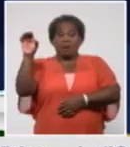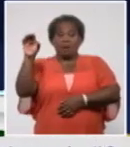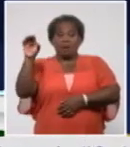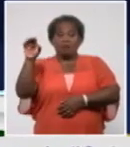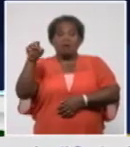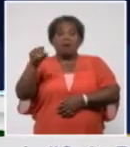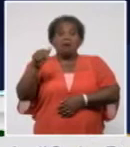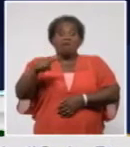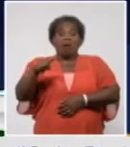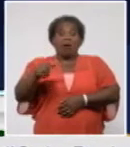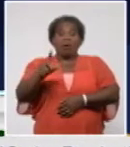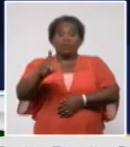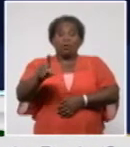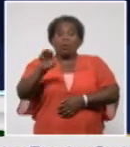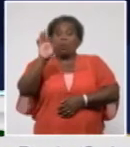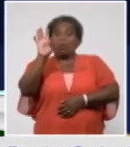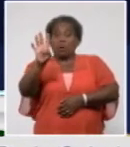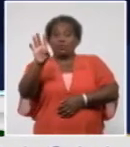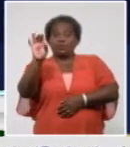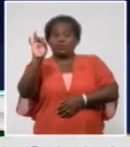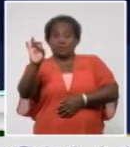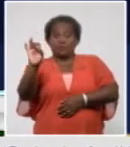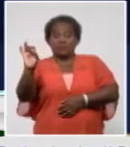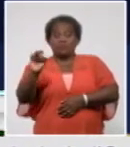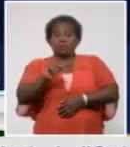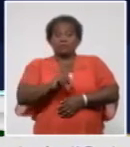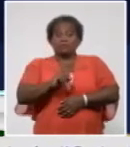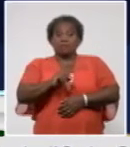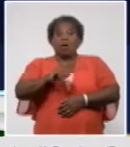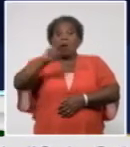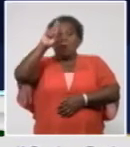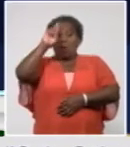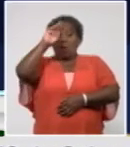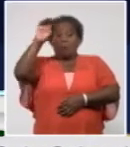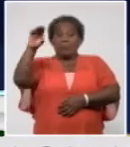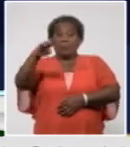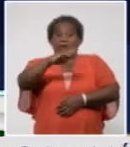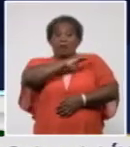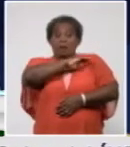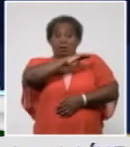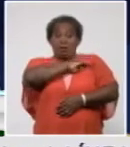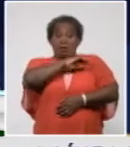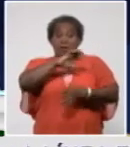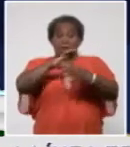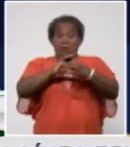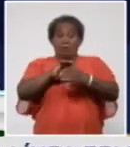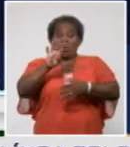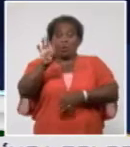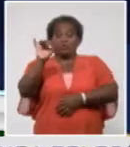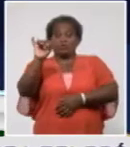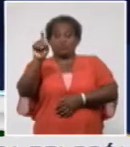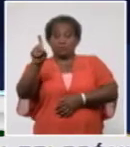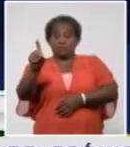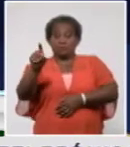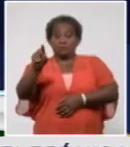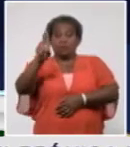395 in the National Civil Defense Labs, 308 in Fructuoso Rodriguez Hospital,